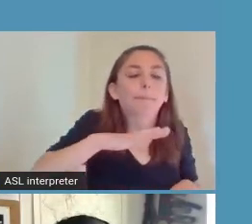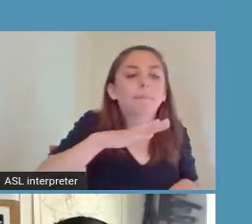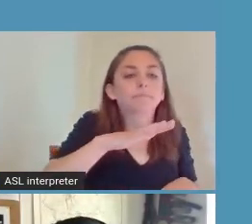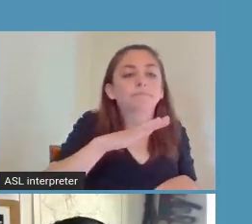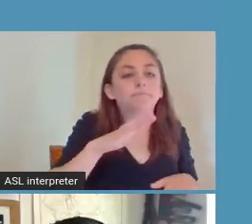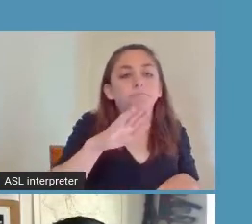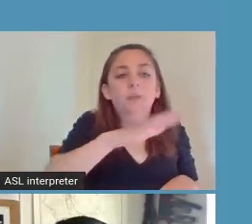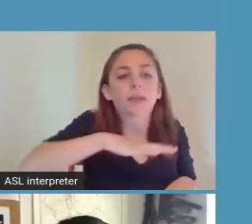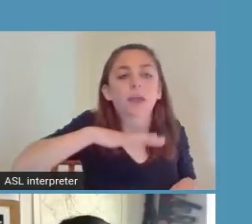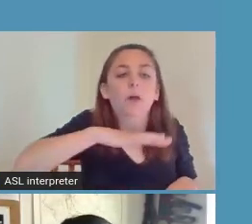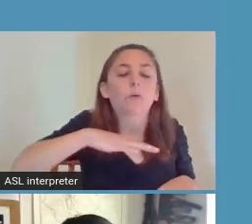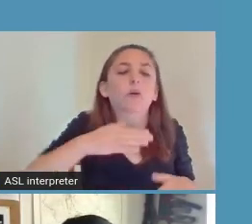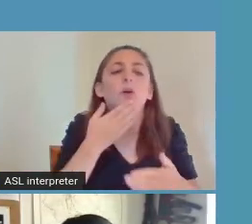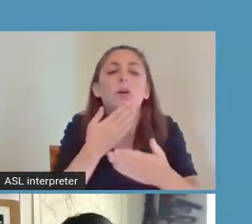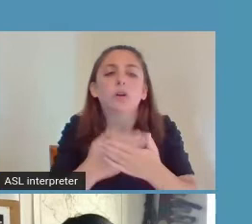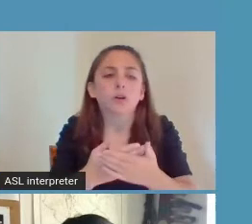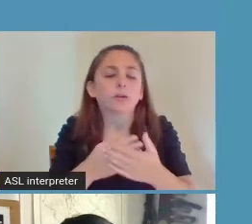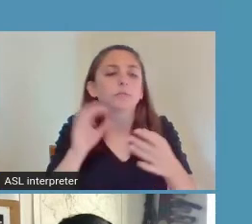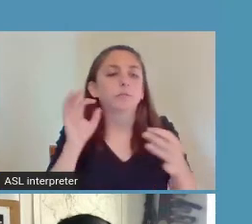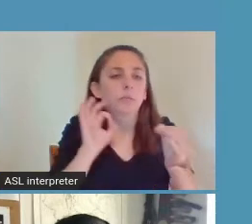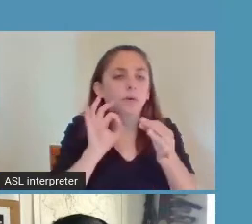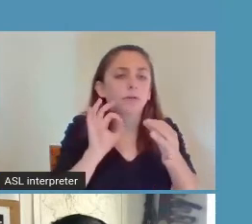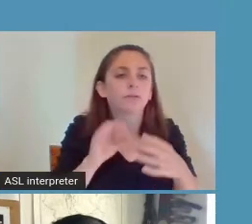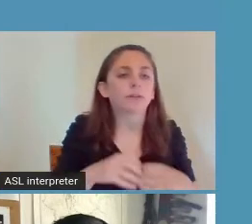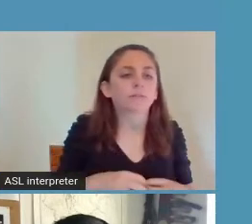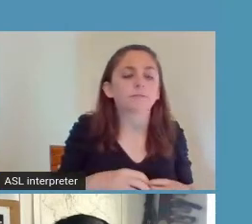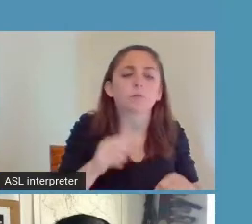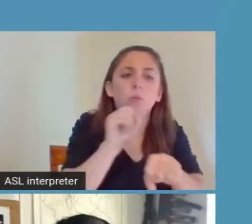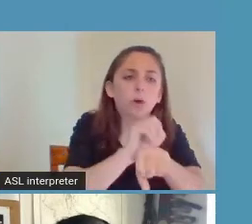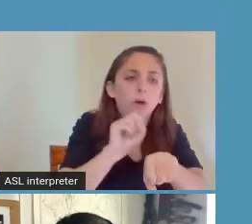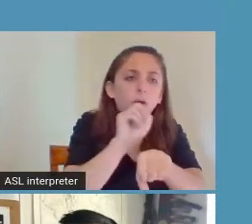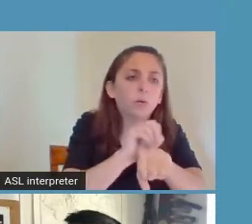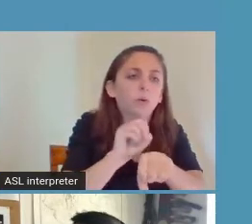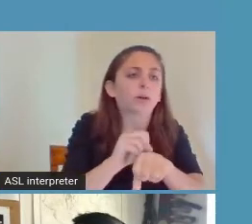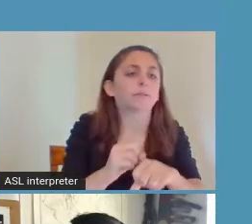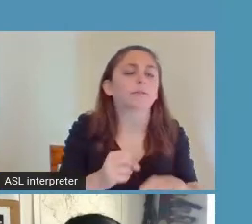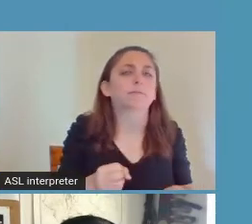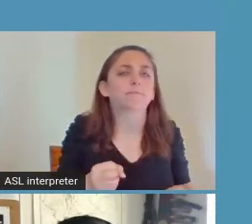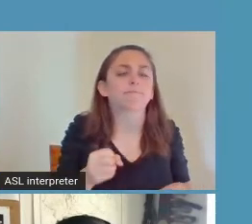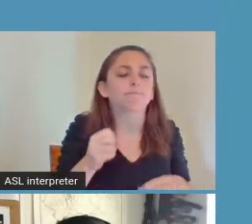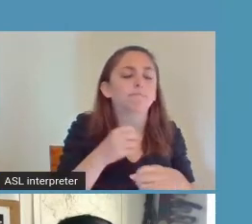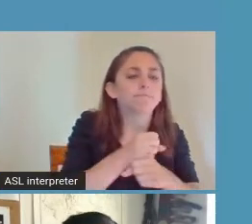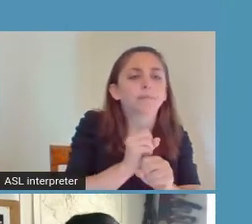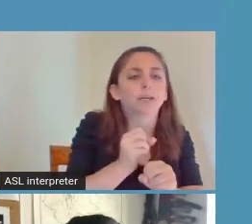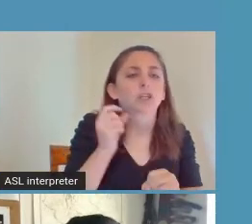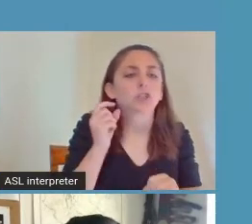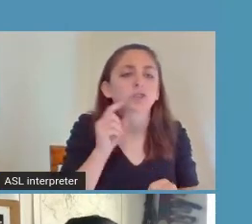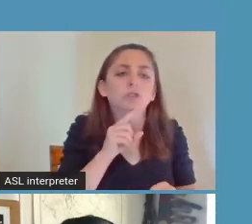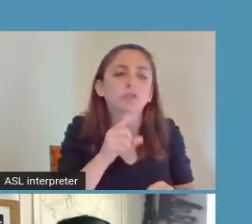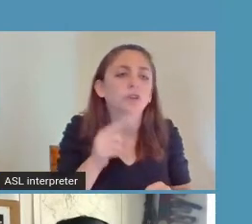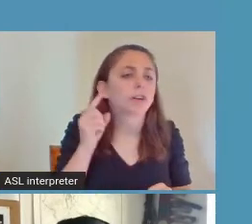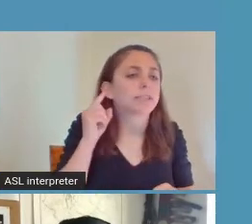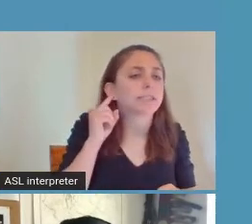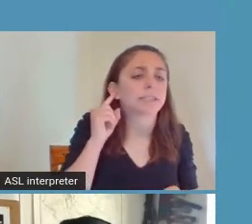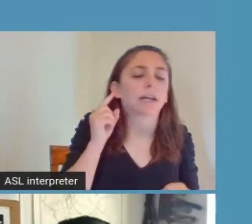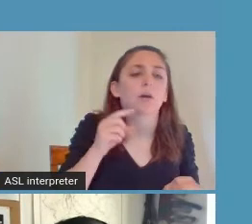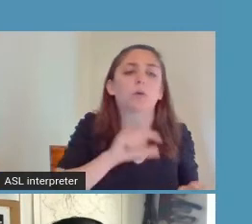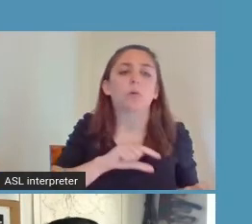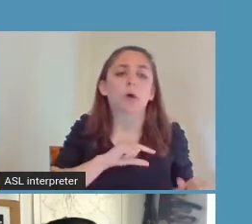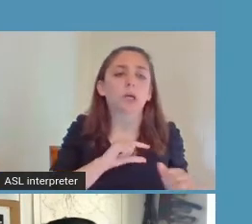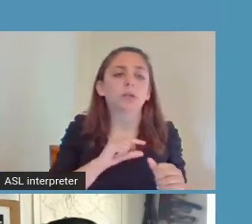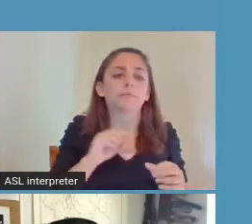covering us up there. There's a lot of work to make sure that the sound sounds good. And you can achieve that in a home space that you've